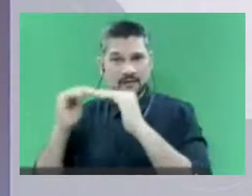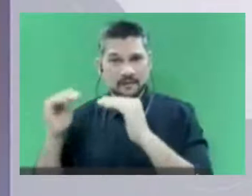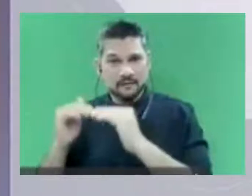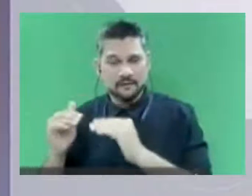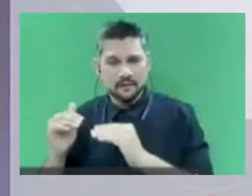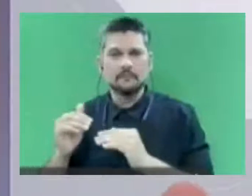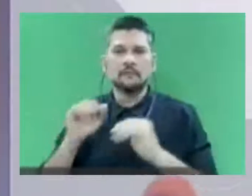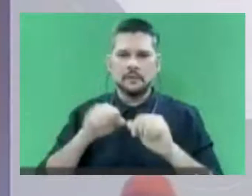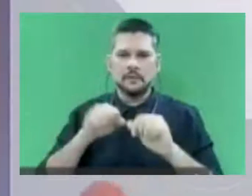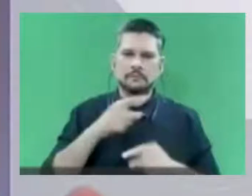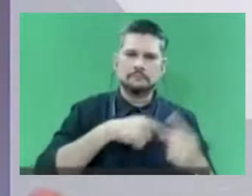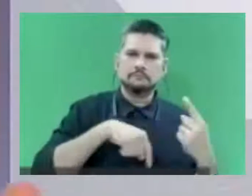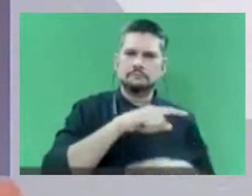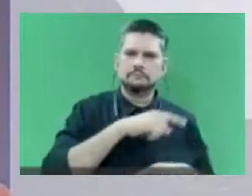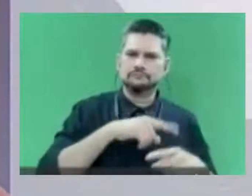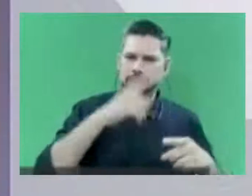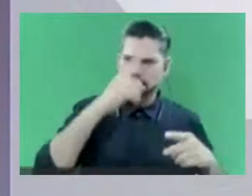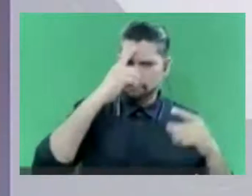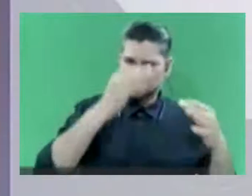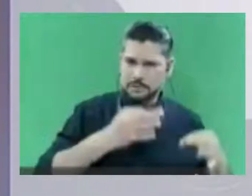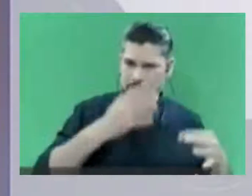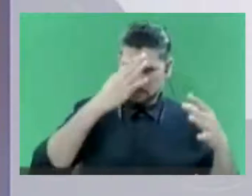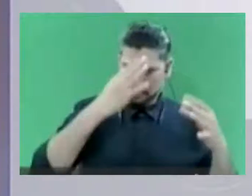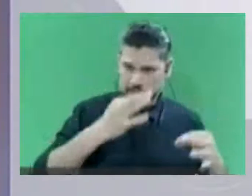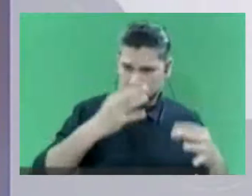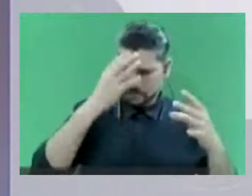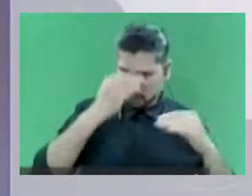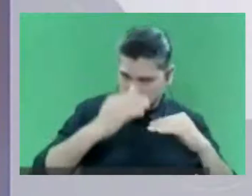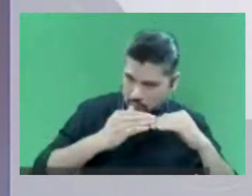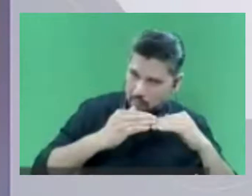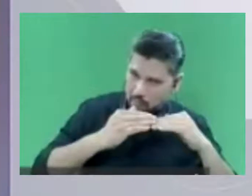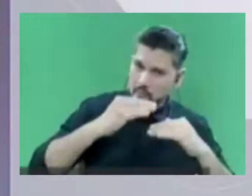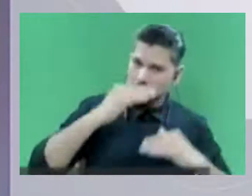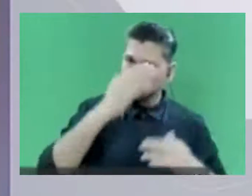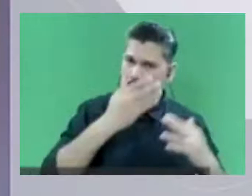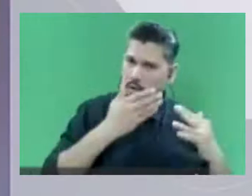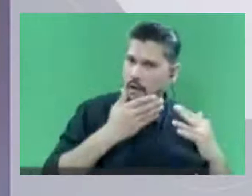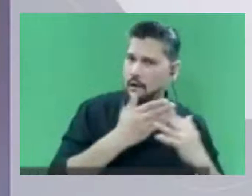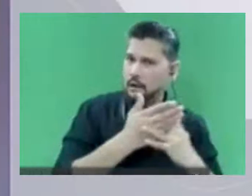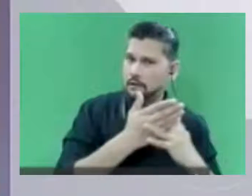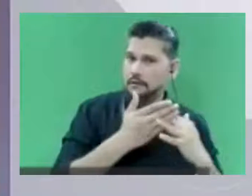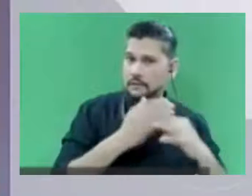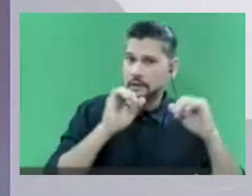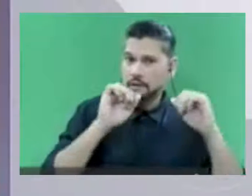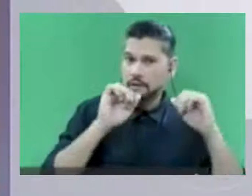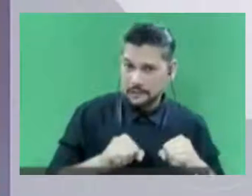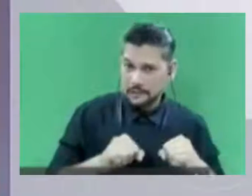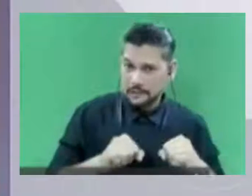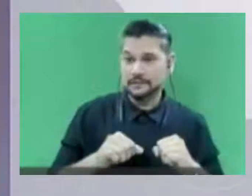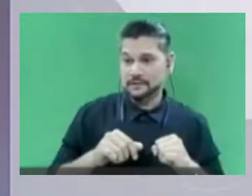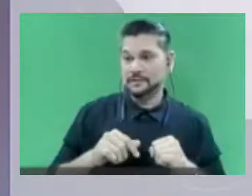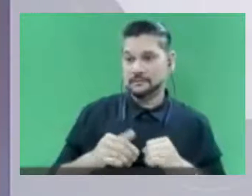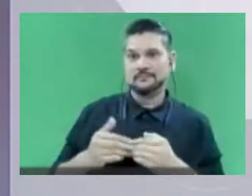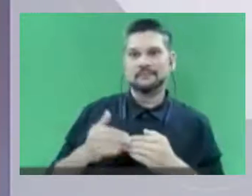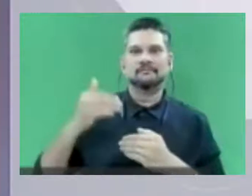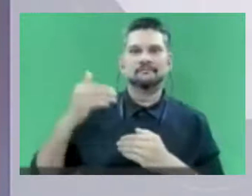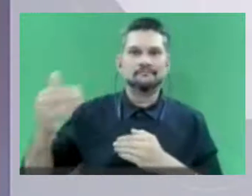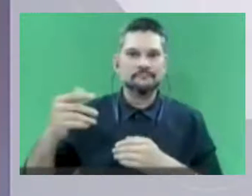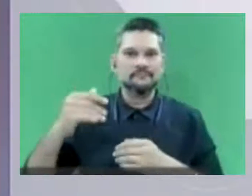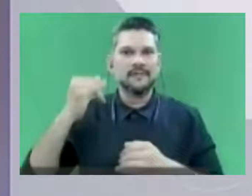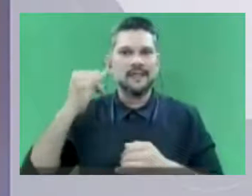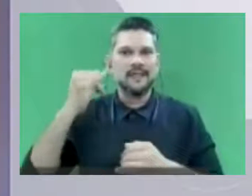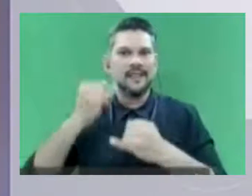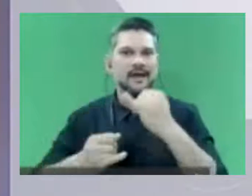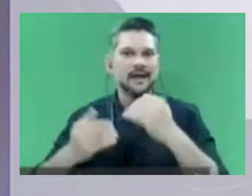and also make it accessible, so that when it's come to the final one, you know, it will be a fully